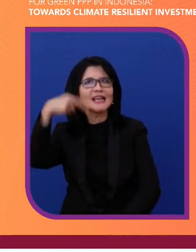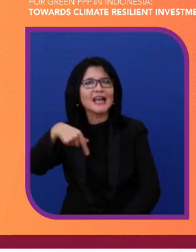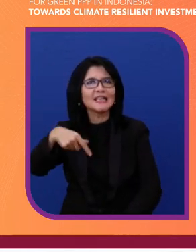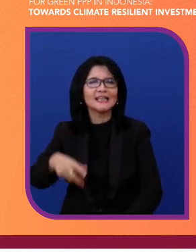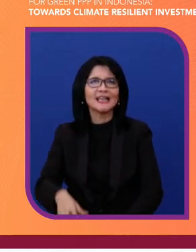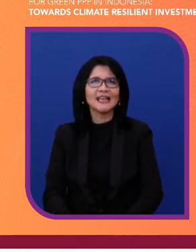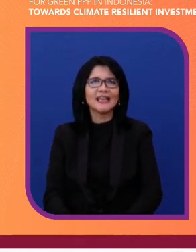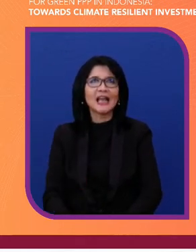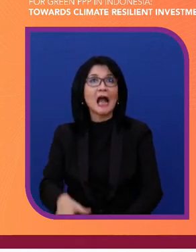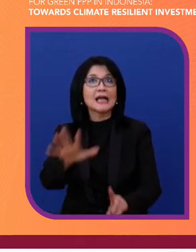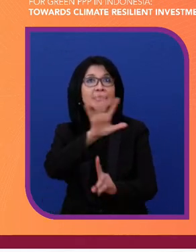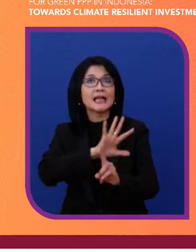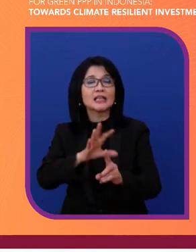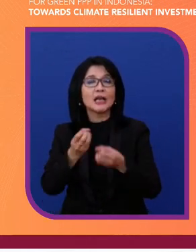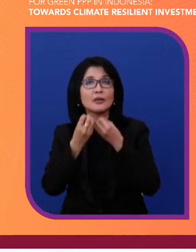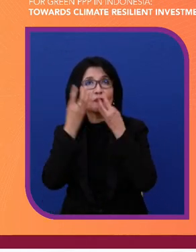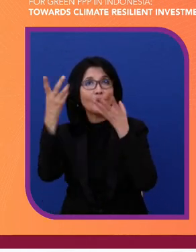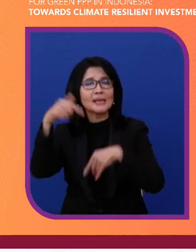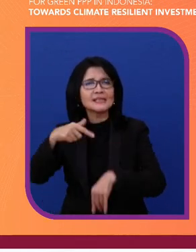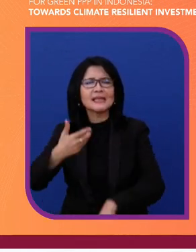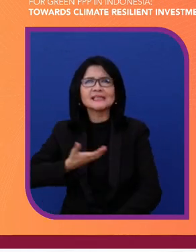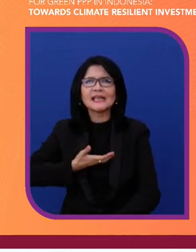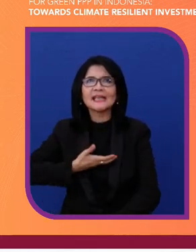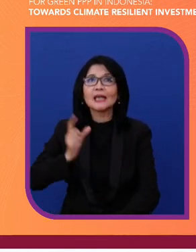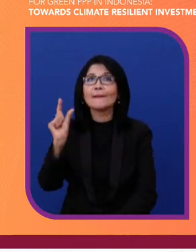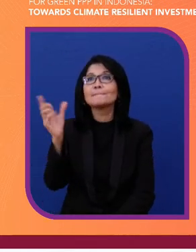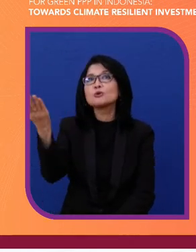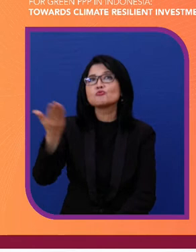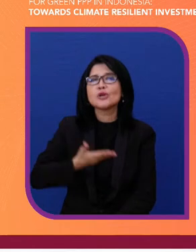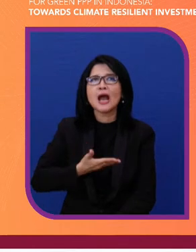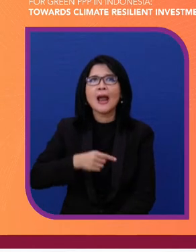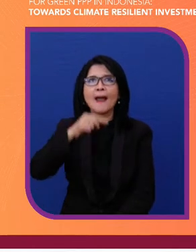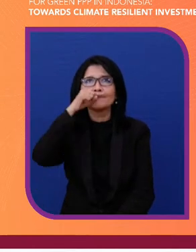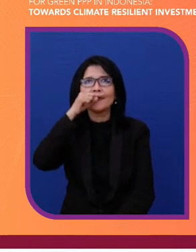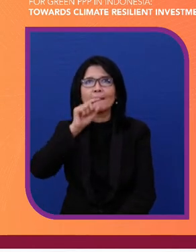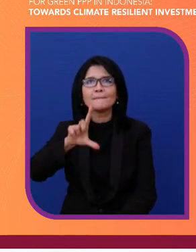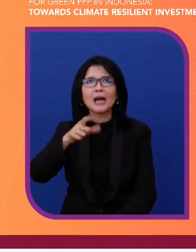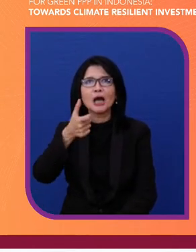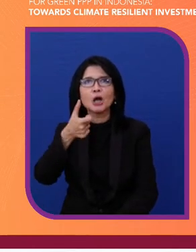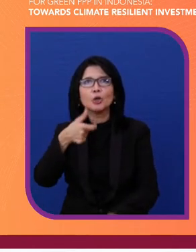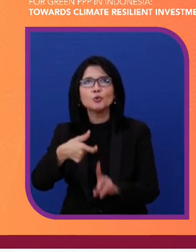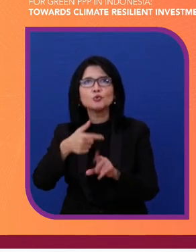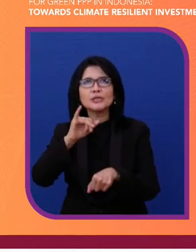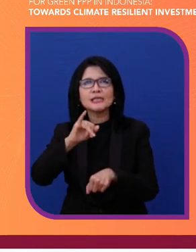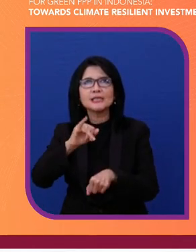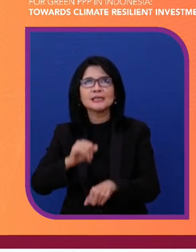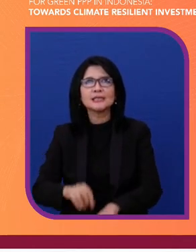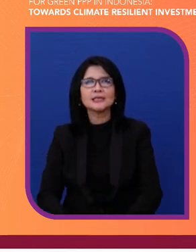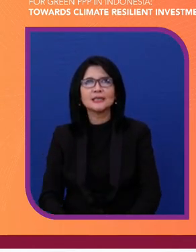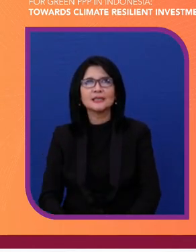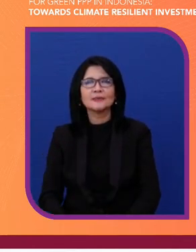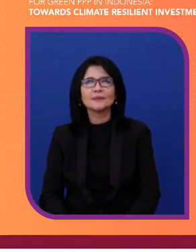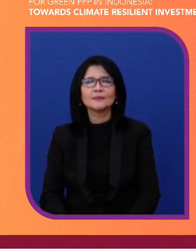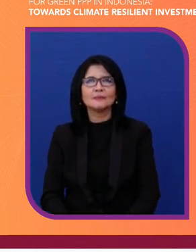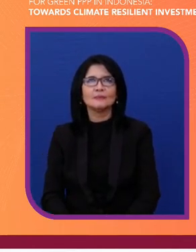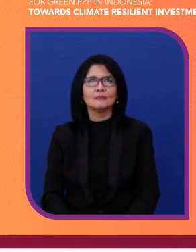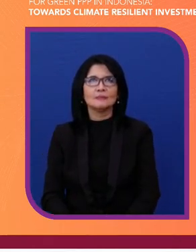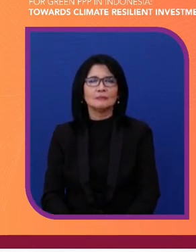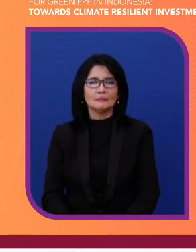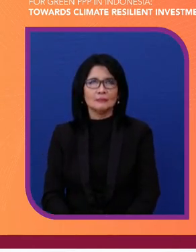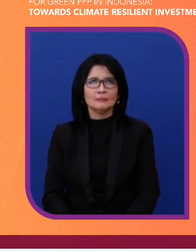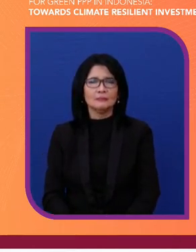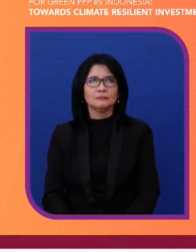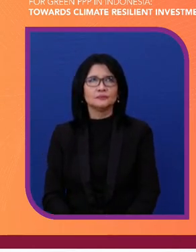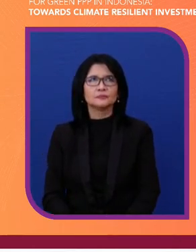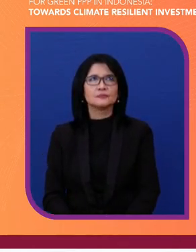invite dokter Lucky alfirman Direktur Jenderal of Finance and risk management manajemen Ministry of finance